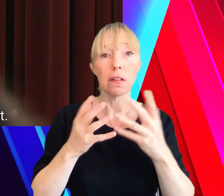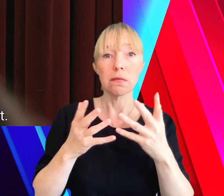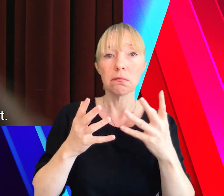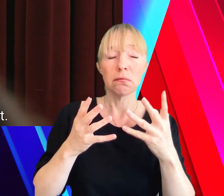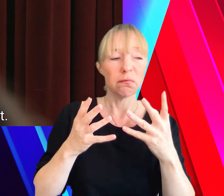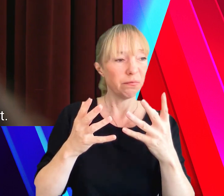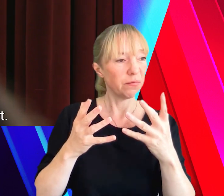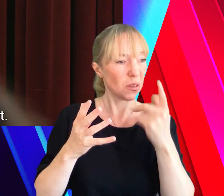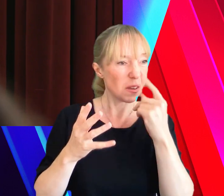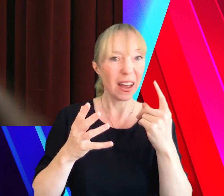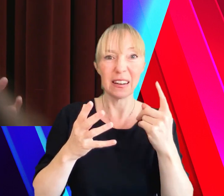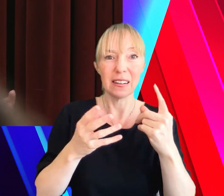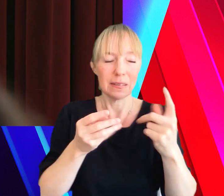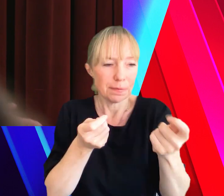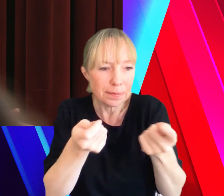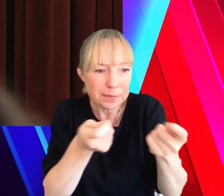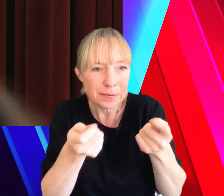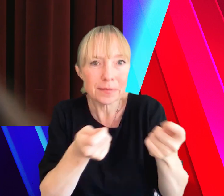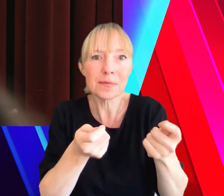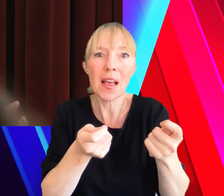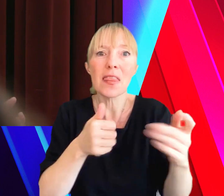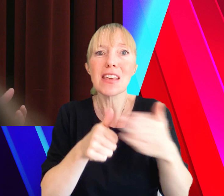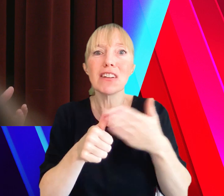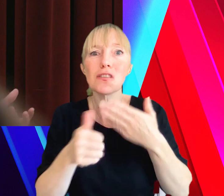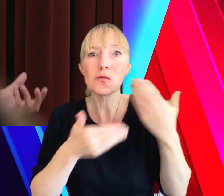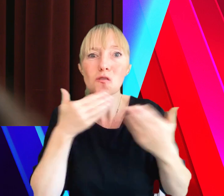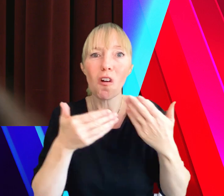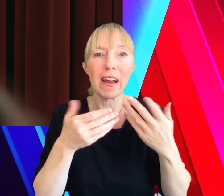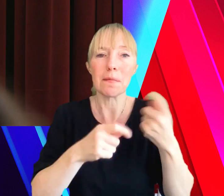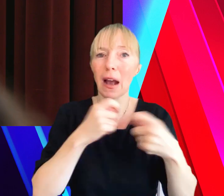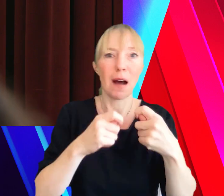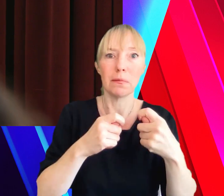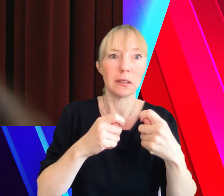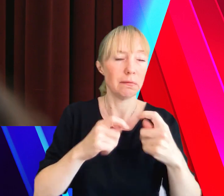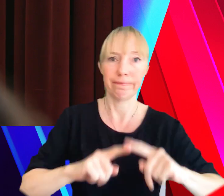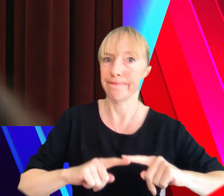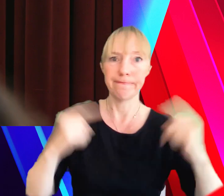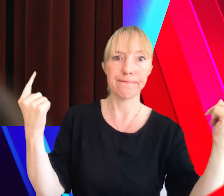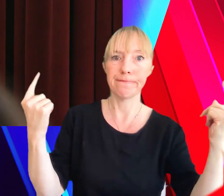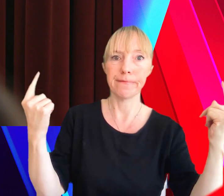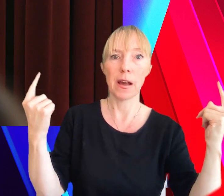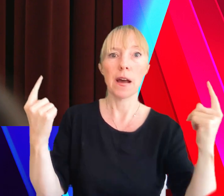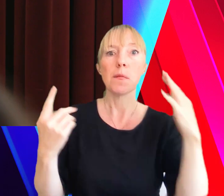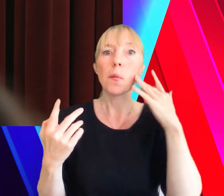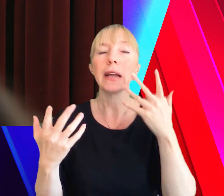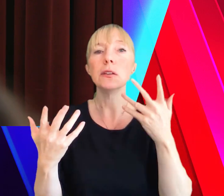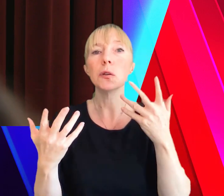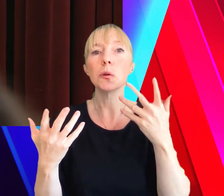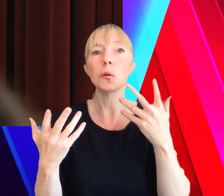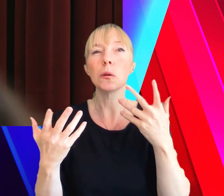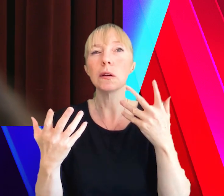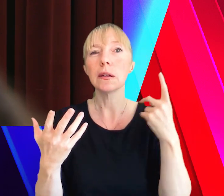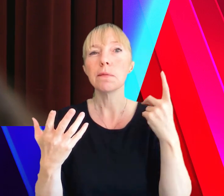creative and make them do whatever you want. You can twist the original writer's narrative to the point where it's unrecognisable. But what I find interesting when you're